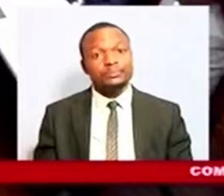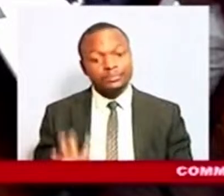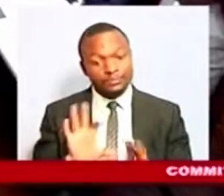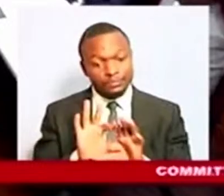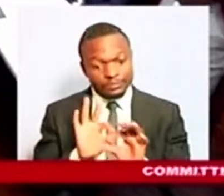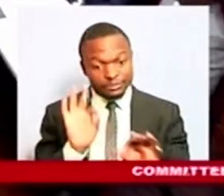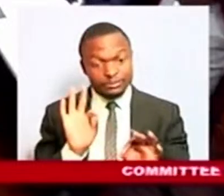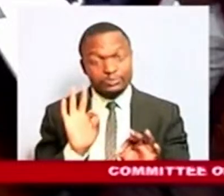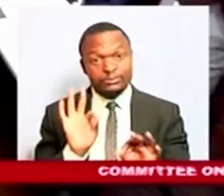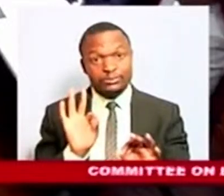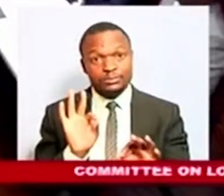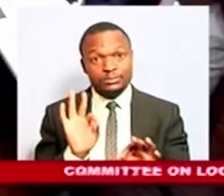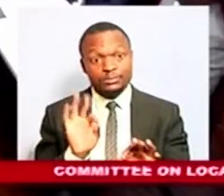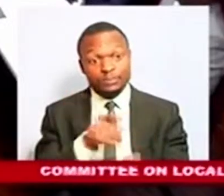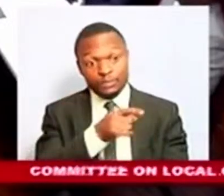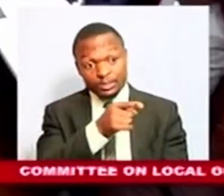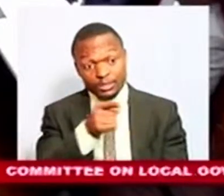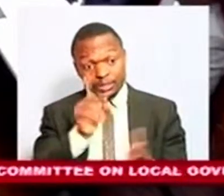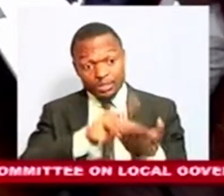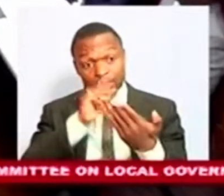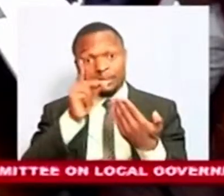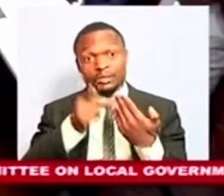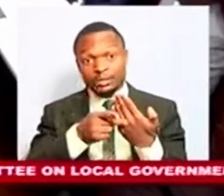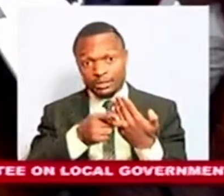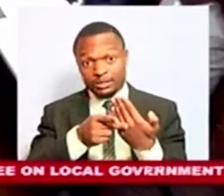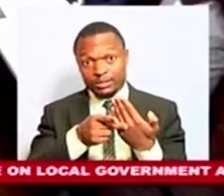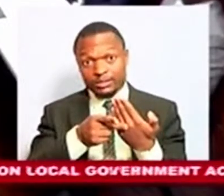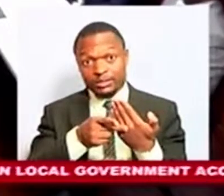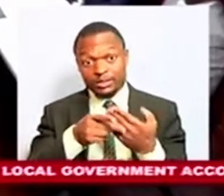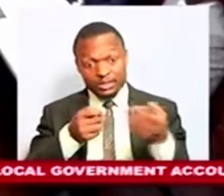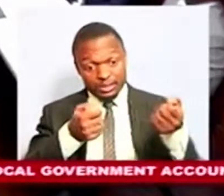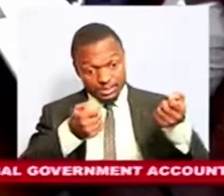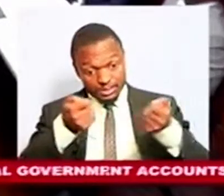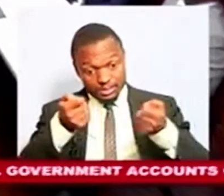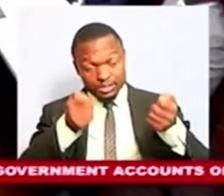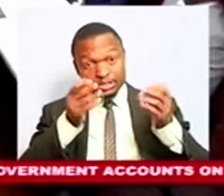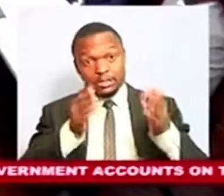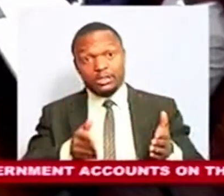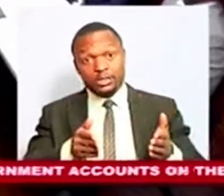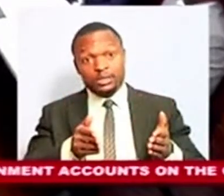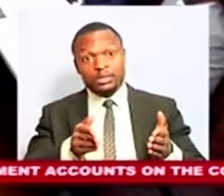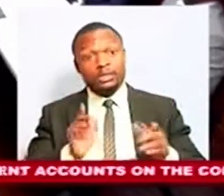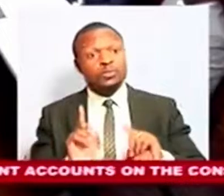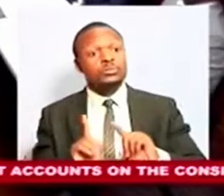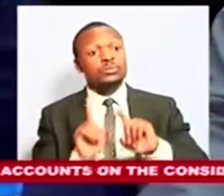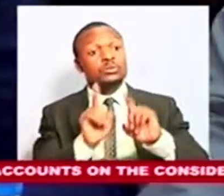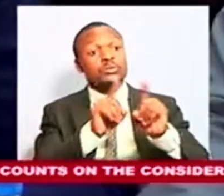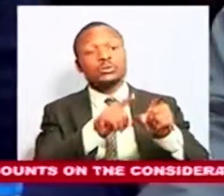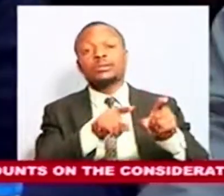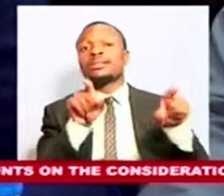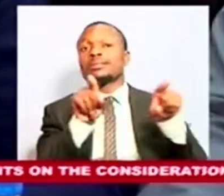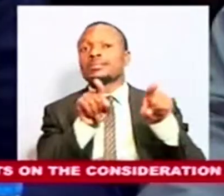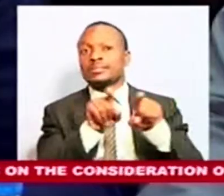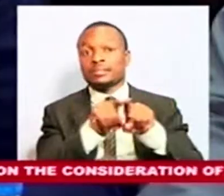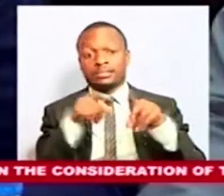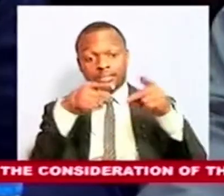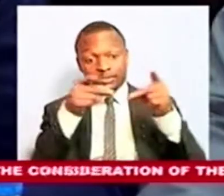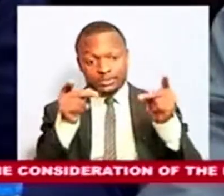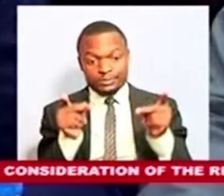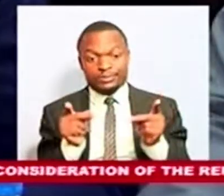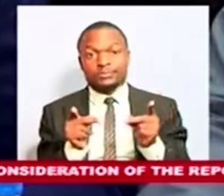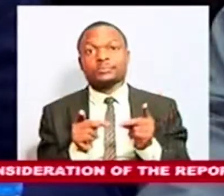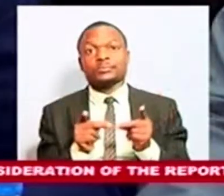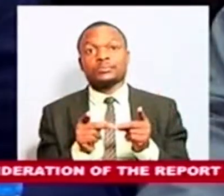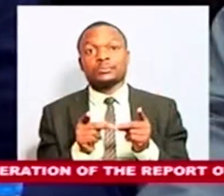that these programs, the same driver will be heading to the same destination